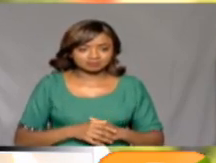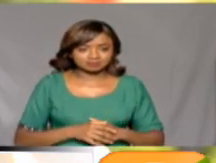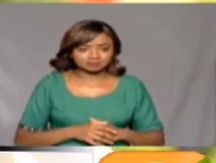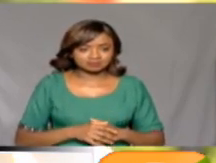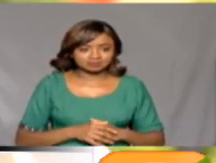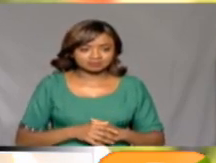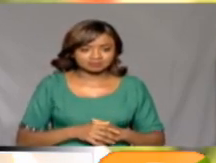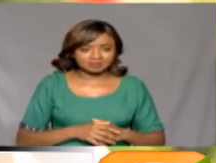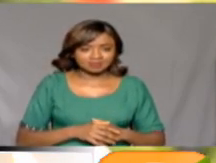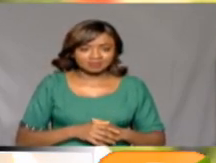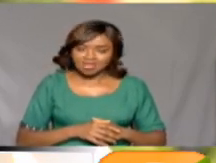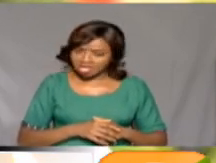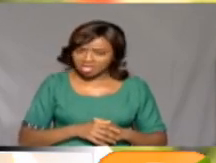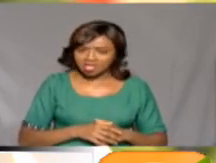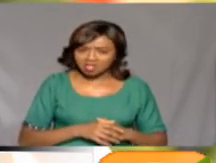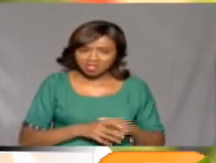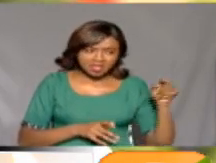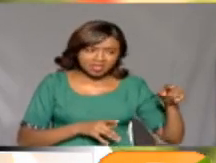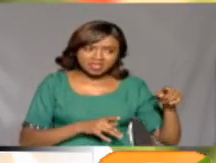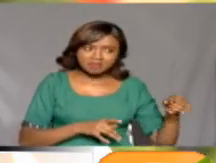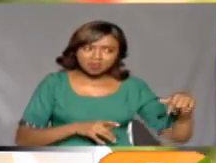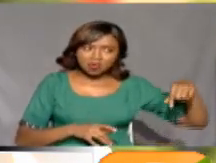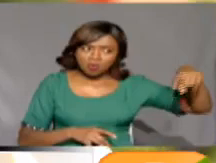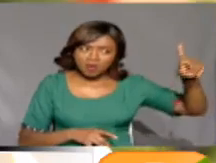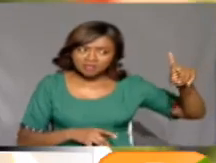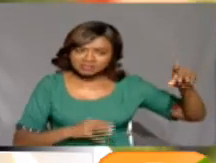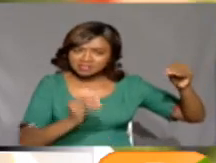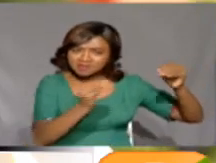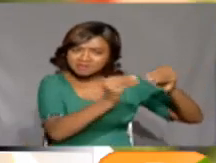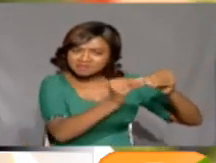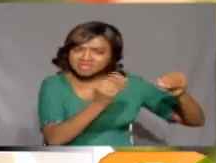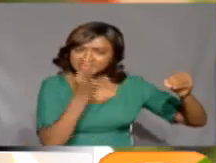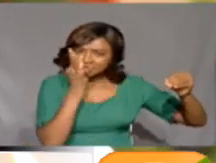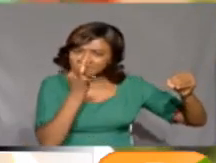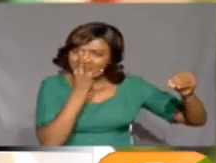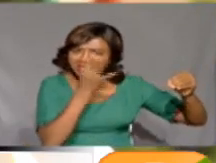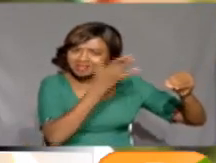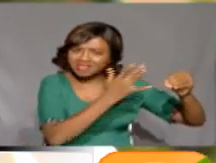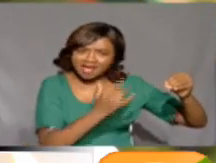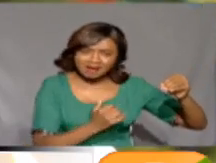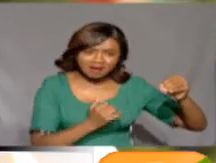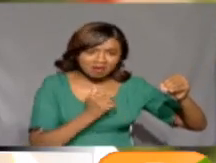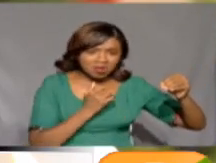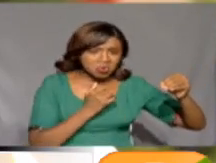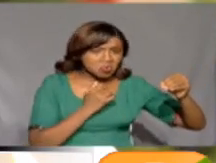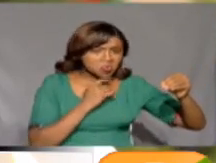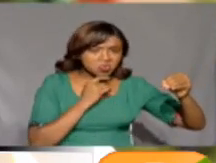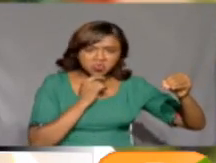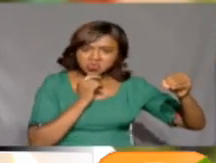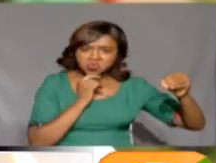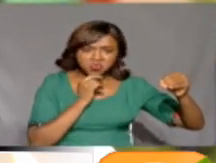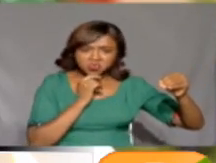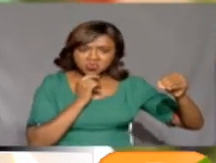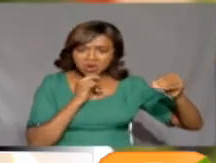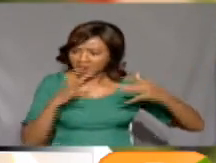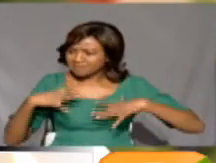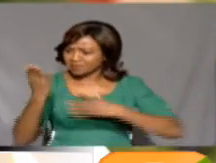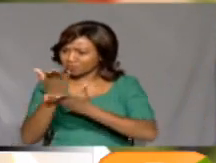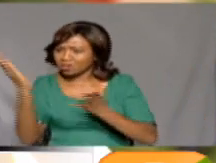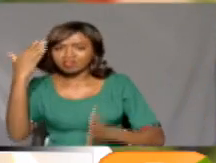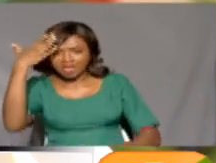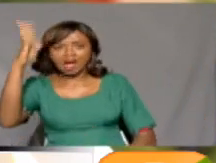That sent chills, you know? Was this public? Yes, it was public. It was